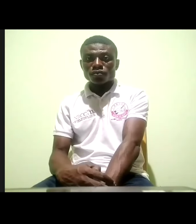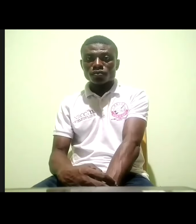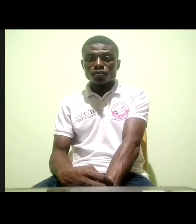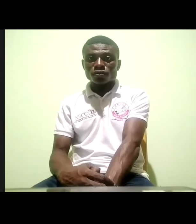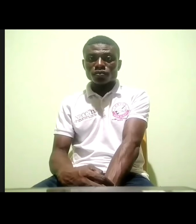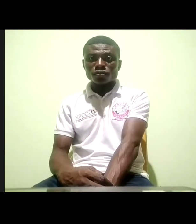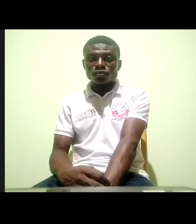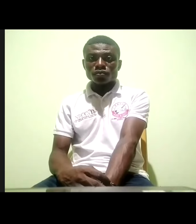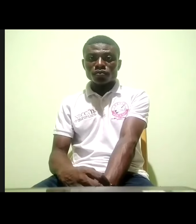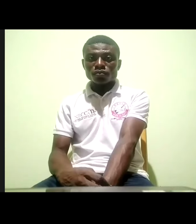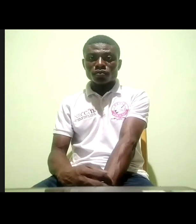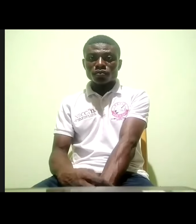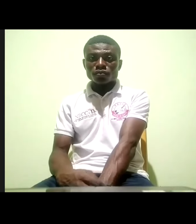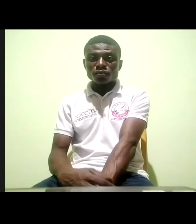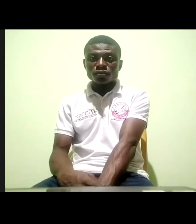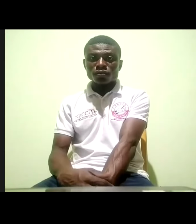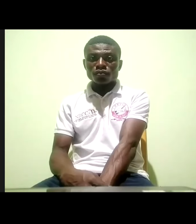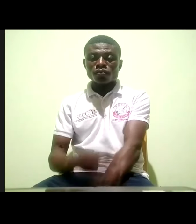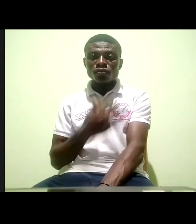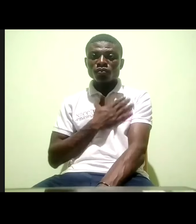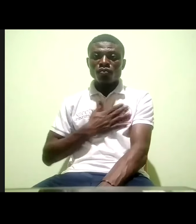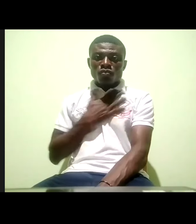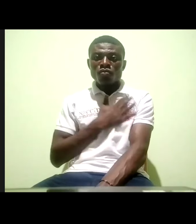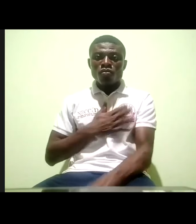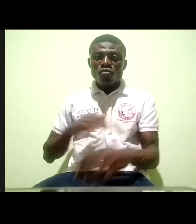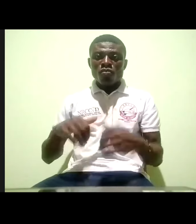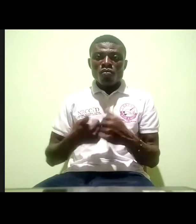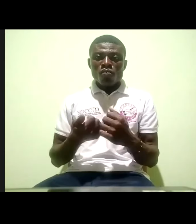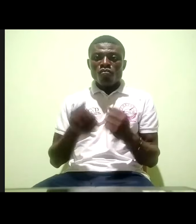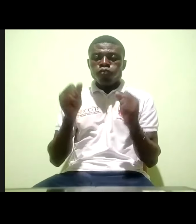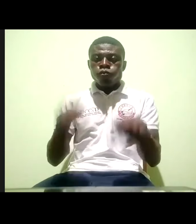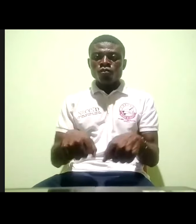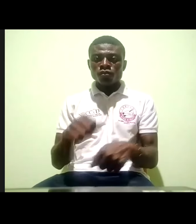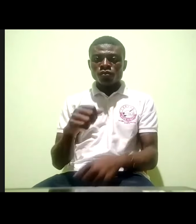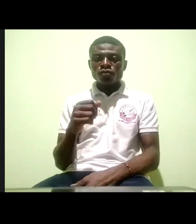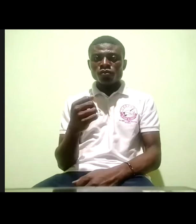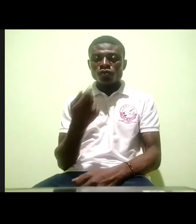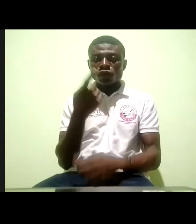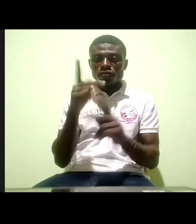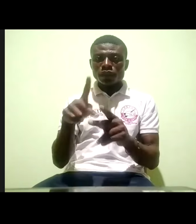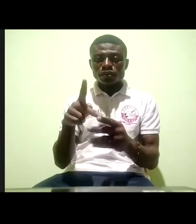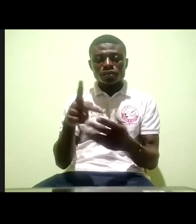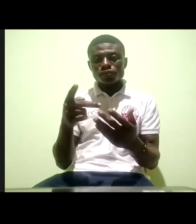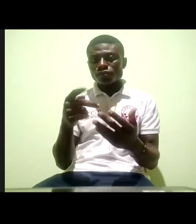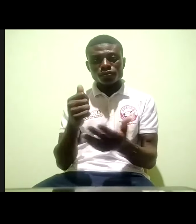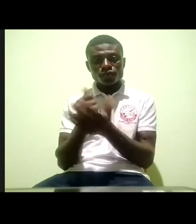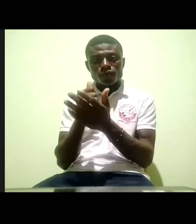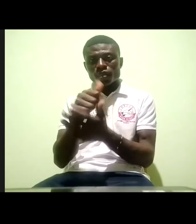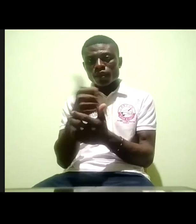So I'm just, please, how can one be of help to an adult